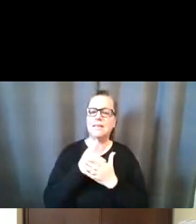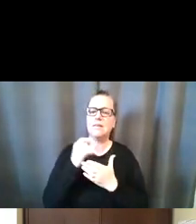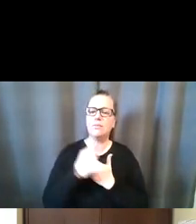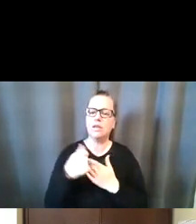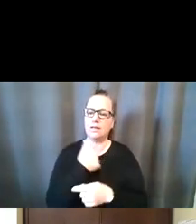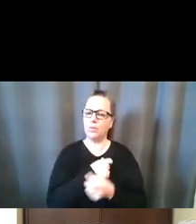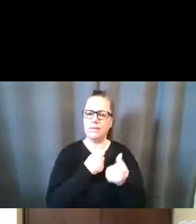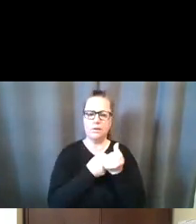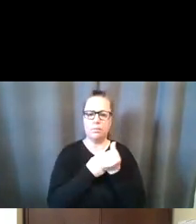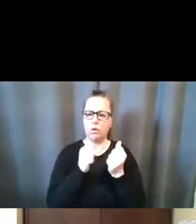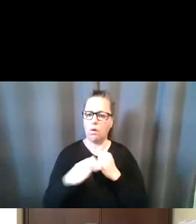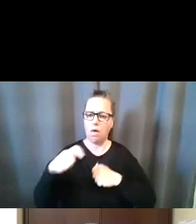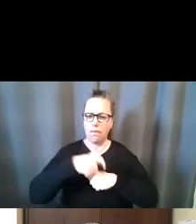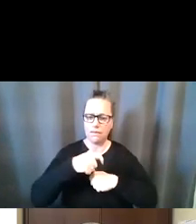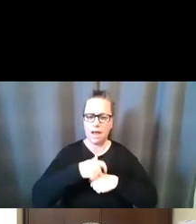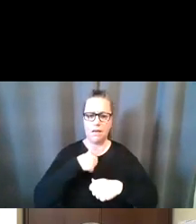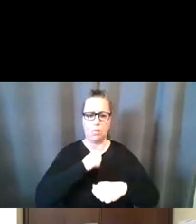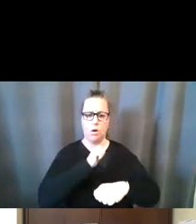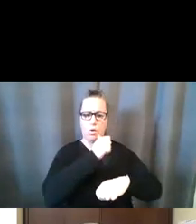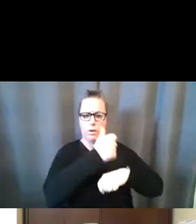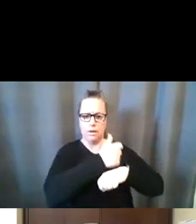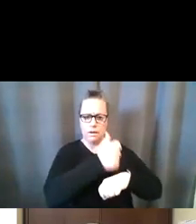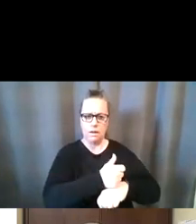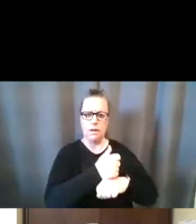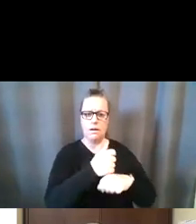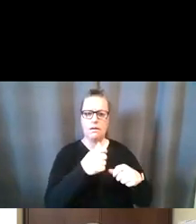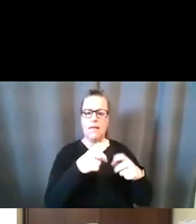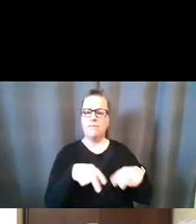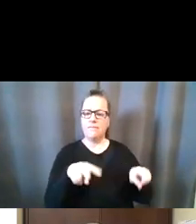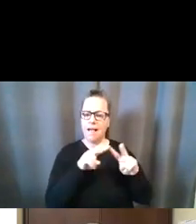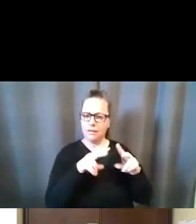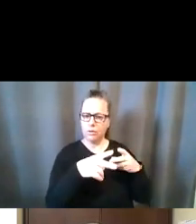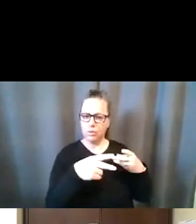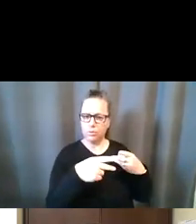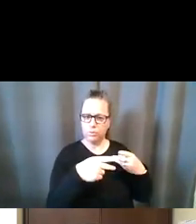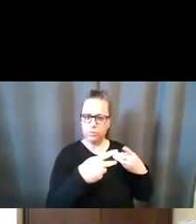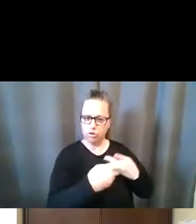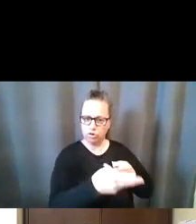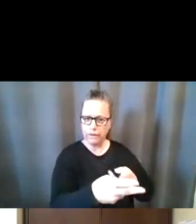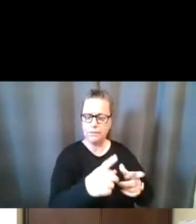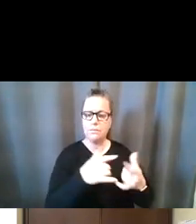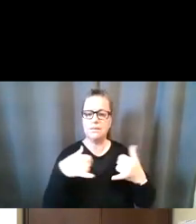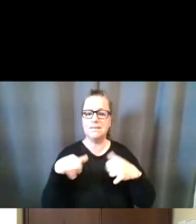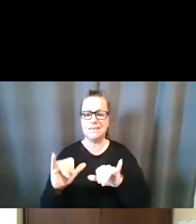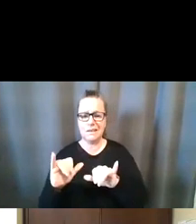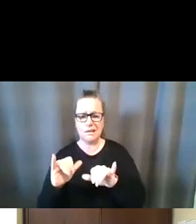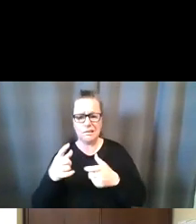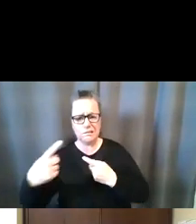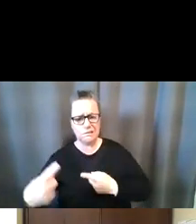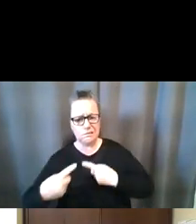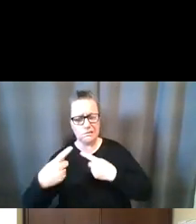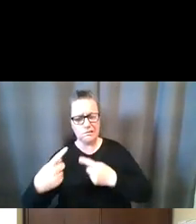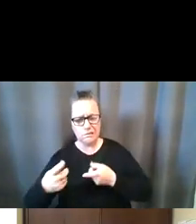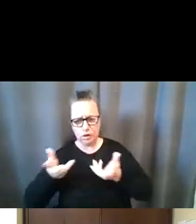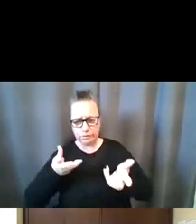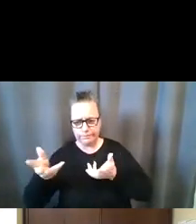support all of the time, where we mapped the value stream perfectly. That's the technical side of the coin, but we still struggled to get engagement from the